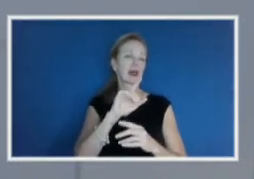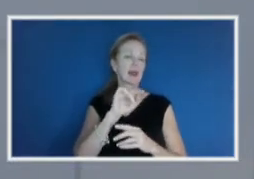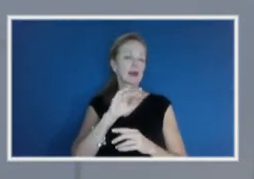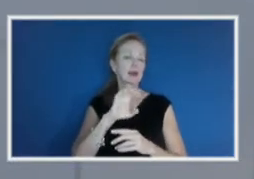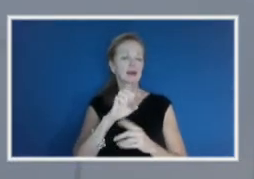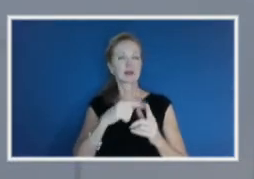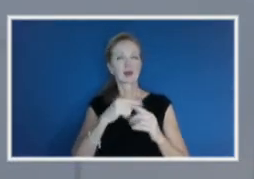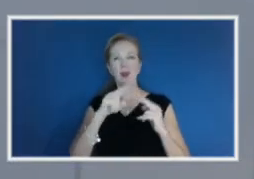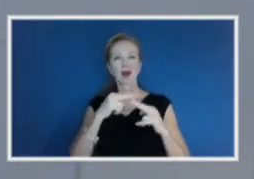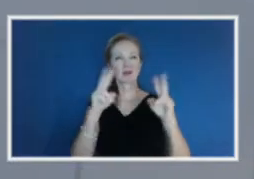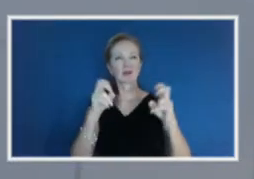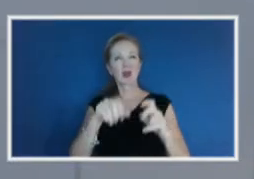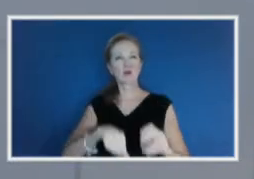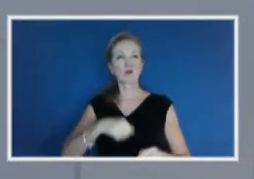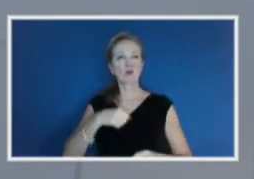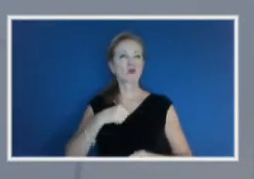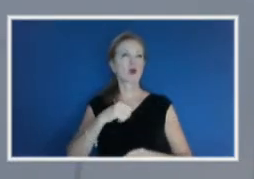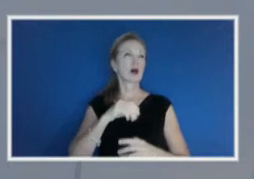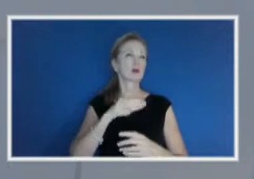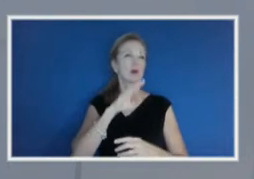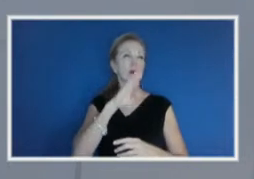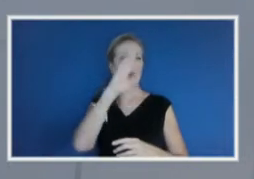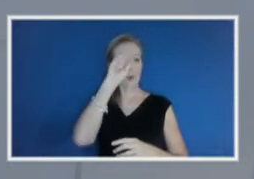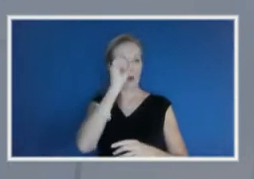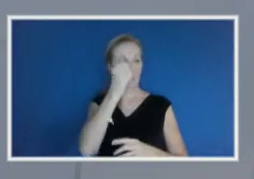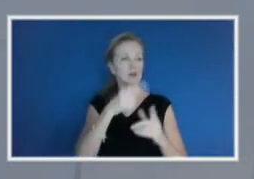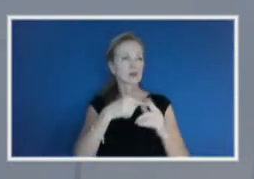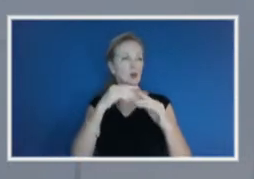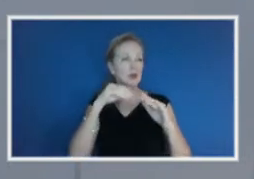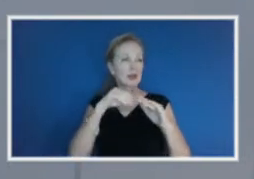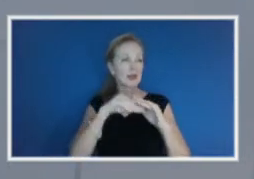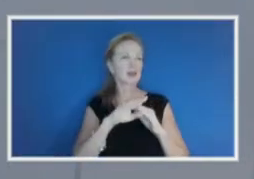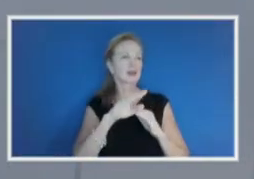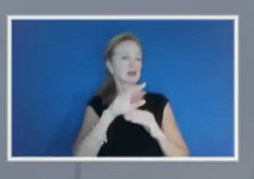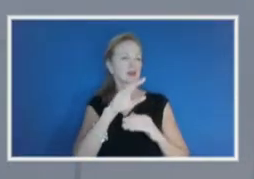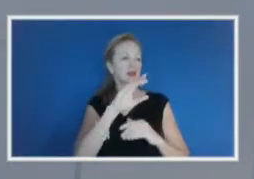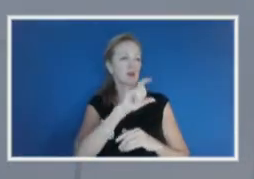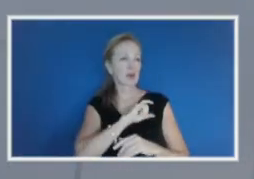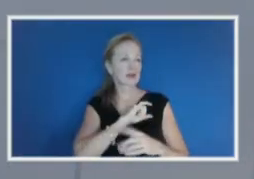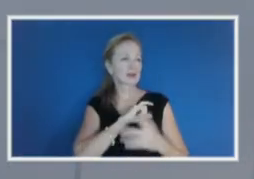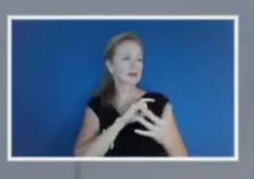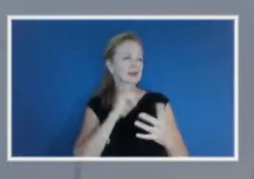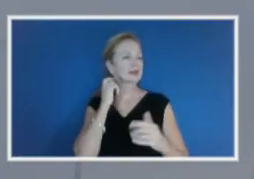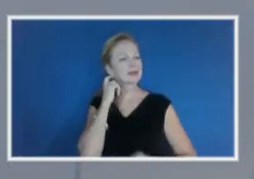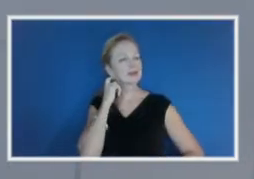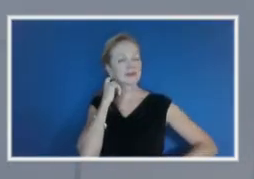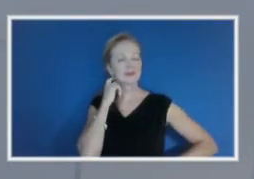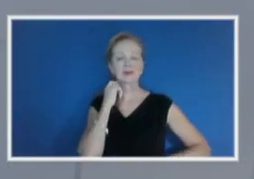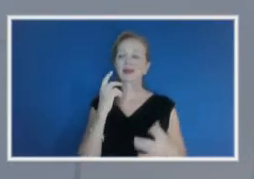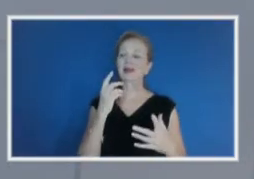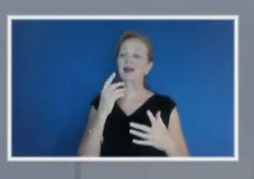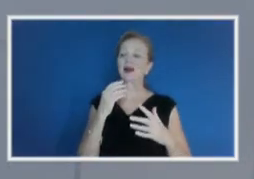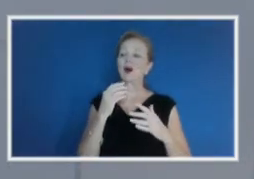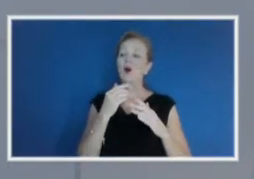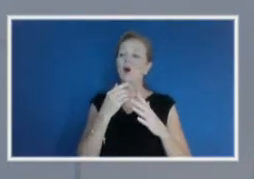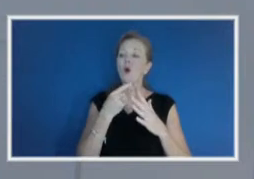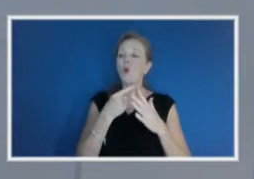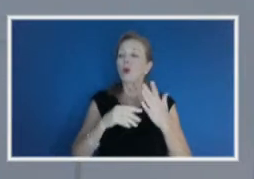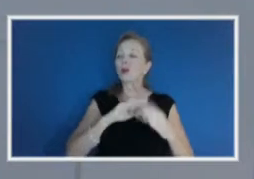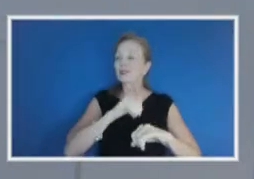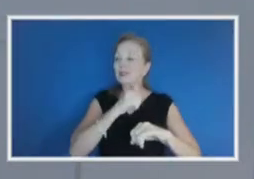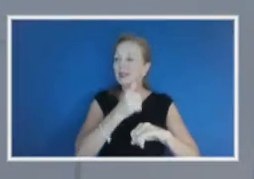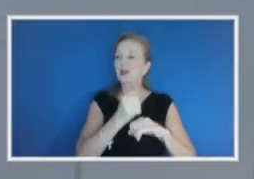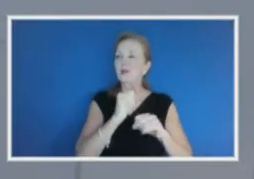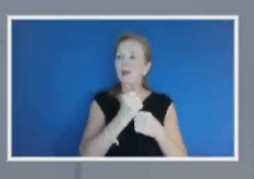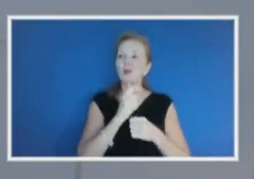police force. What measures do you have in place to ensure that as we recruit officers and officers who are on